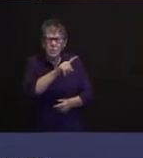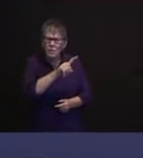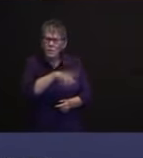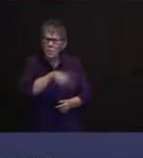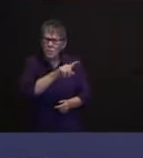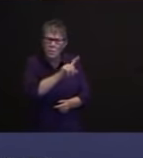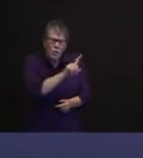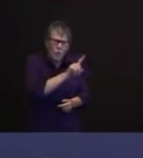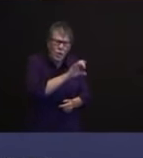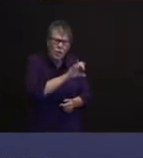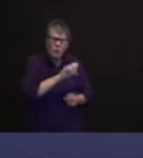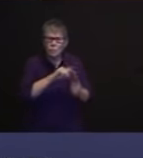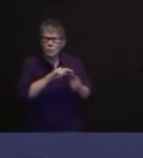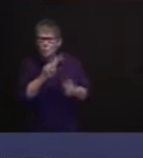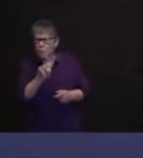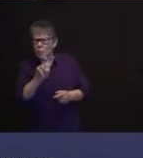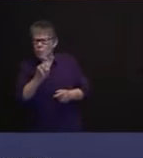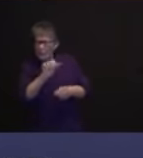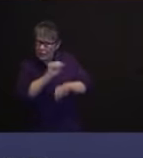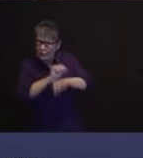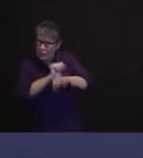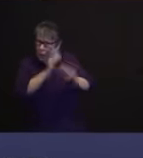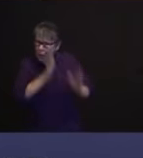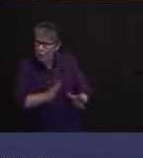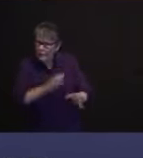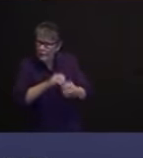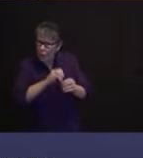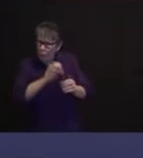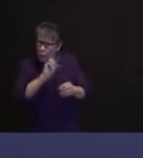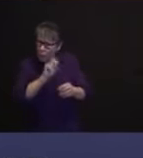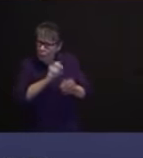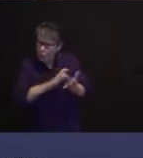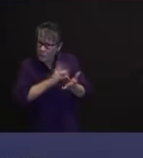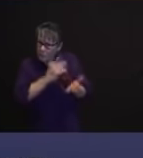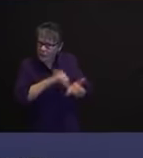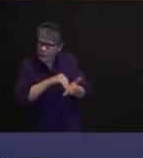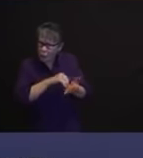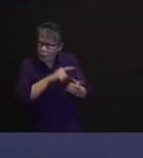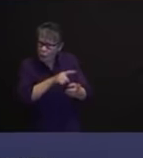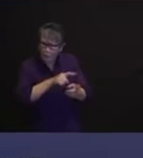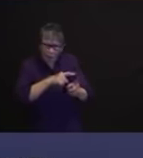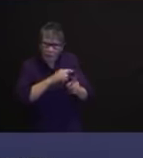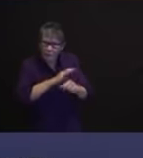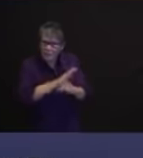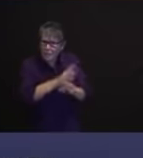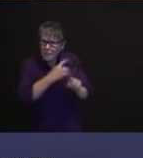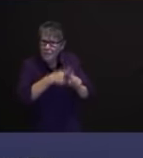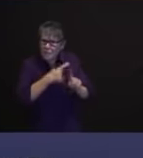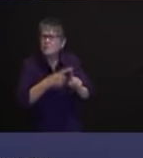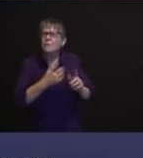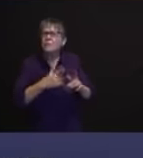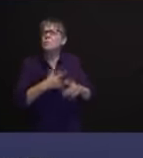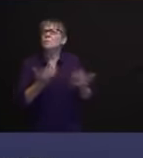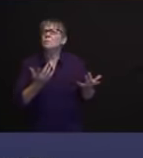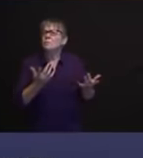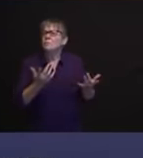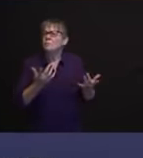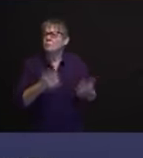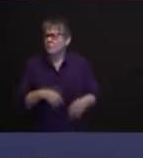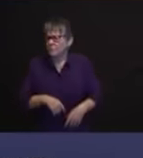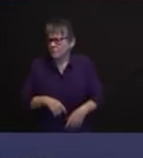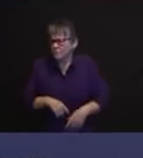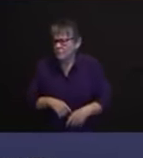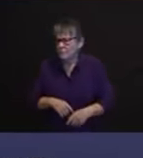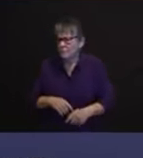what's been going on there. Can you also tell me how you define an outbreak at a facility, and can the health department in the